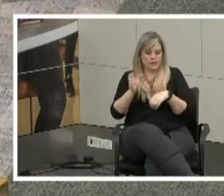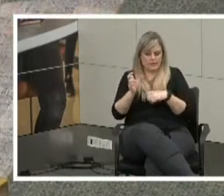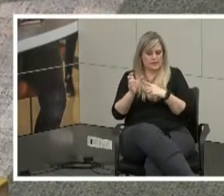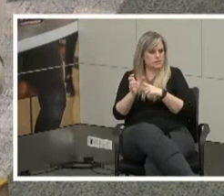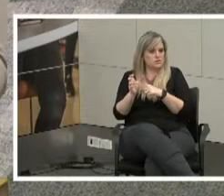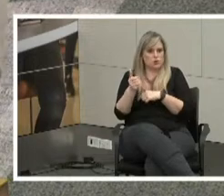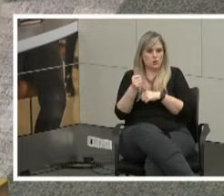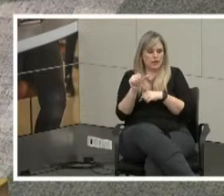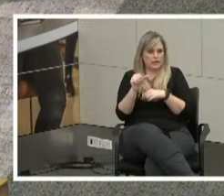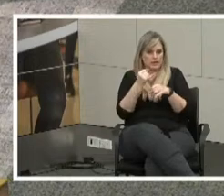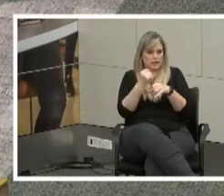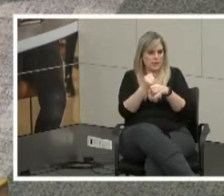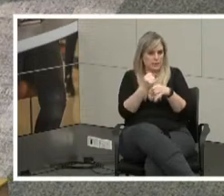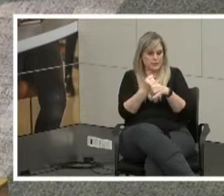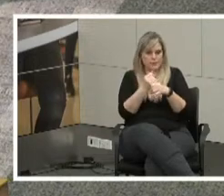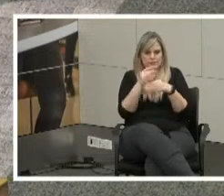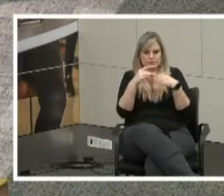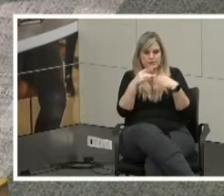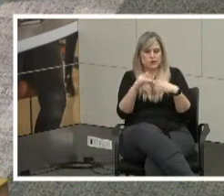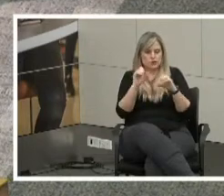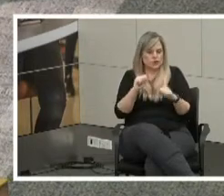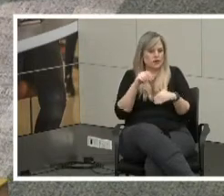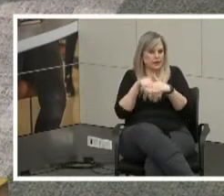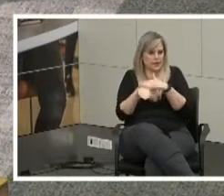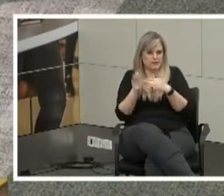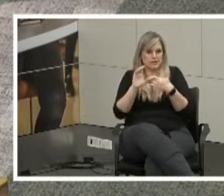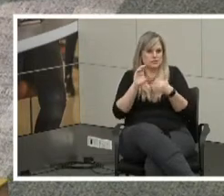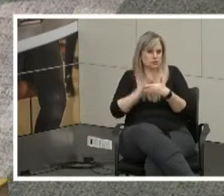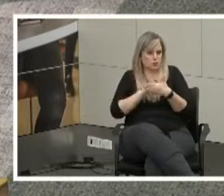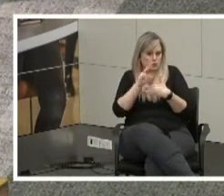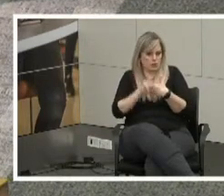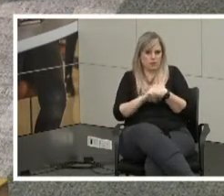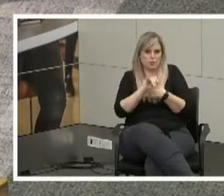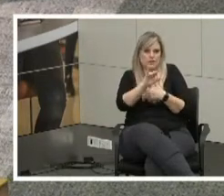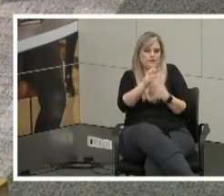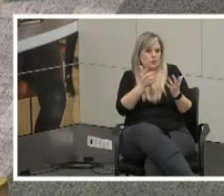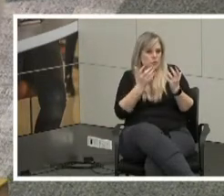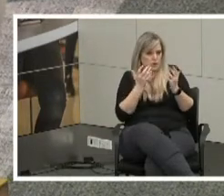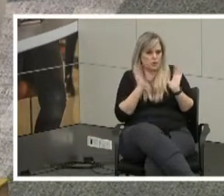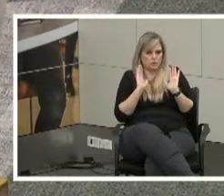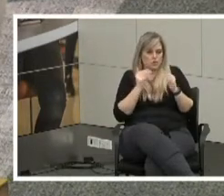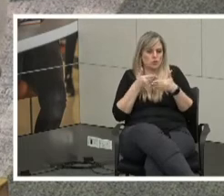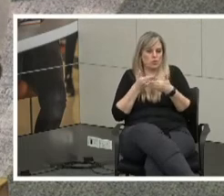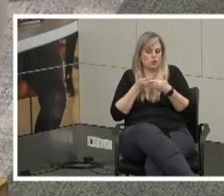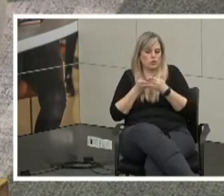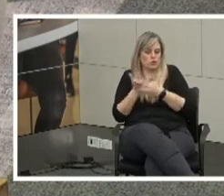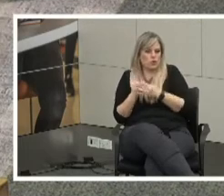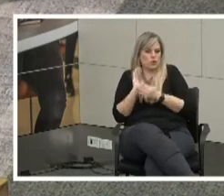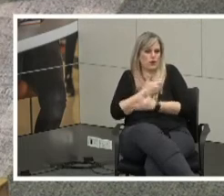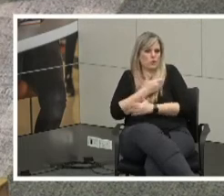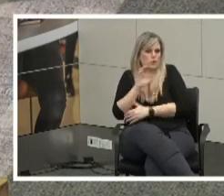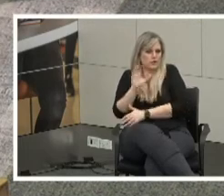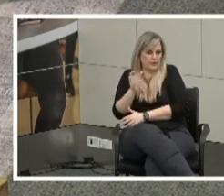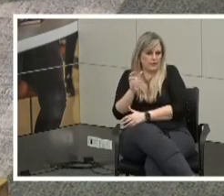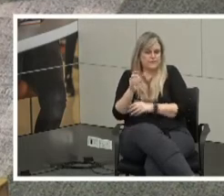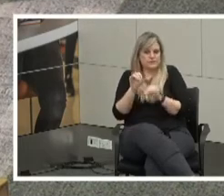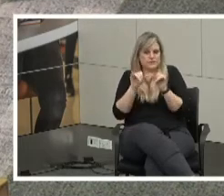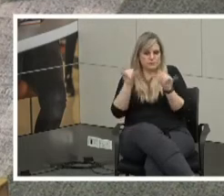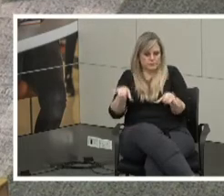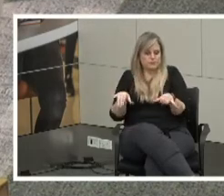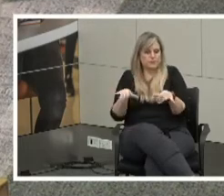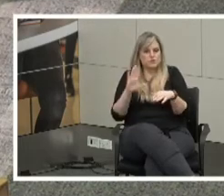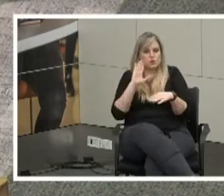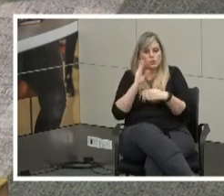campus leader or any teacher can access that curriculum uh via just our our platform on campus so we will make it freely